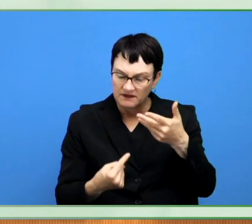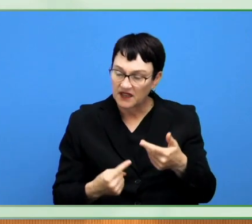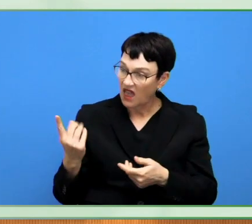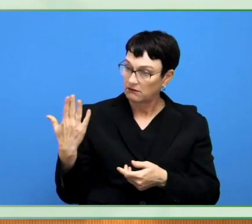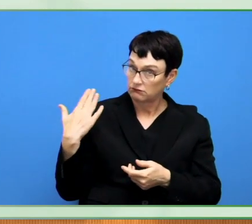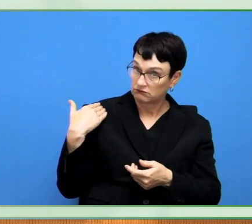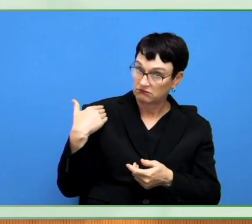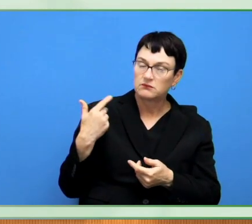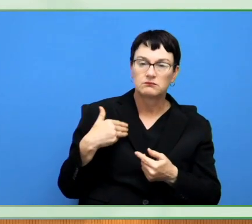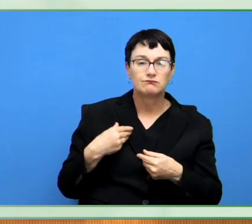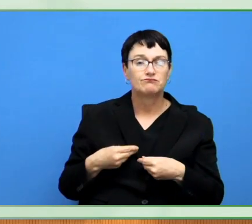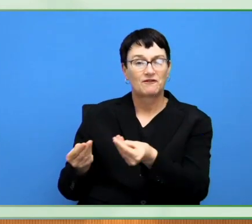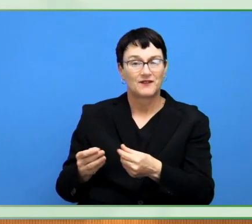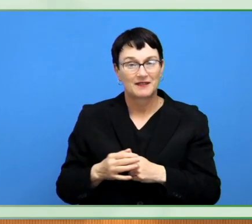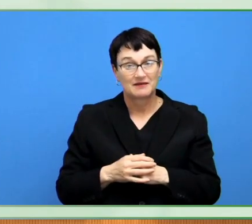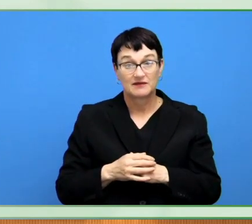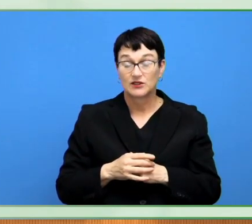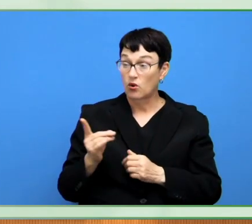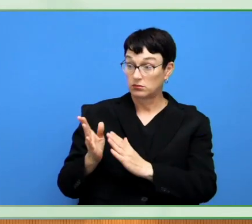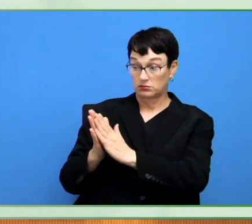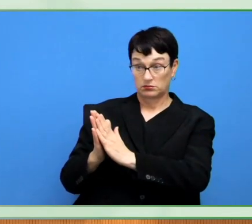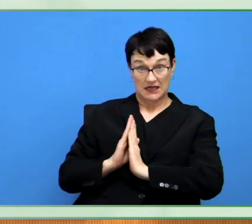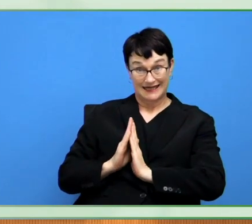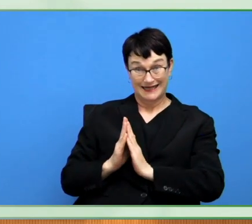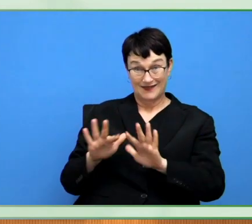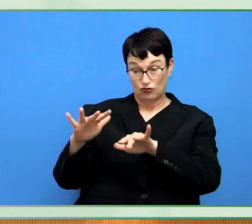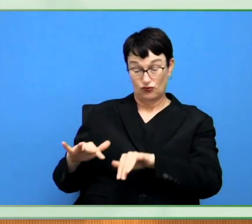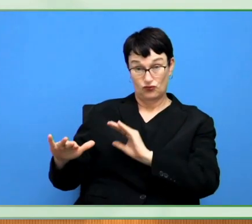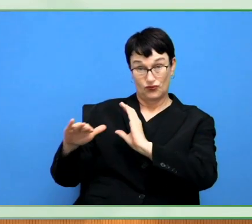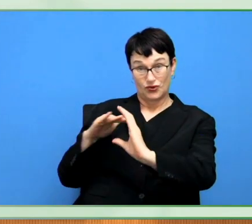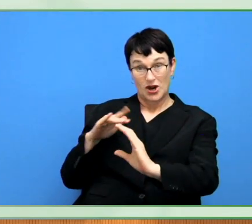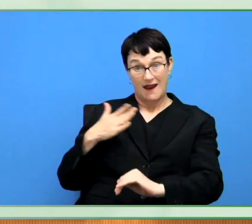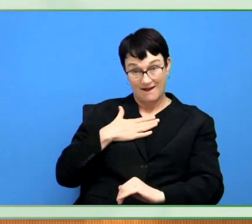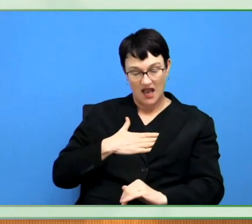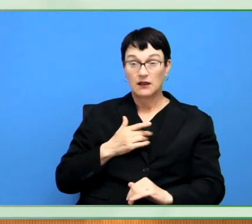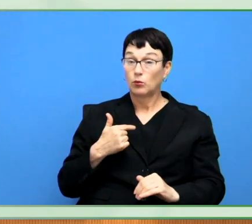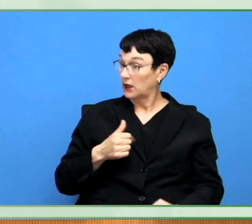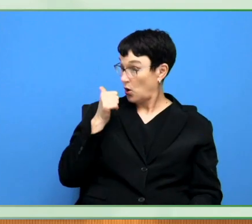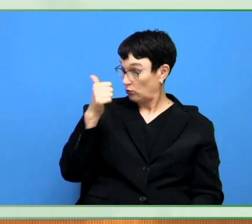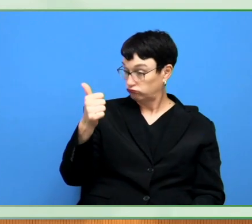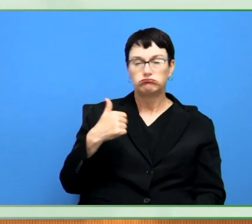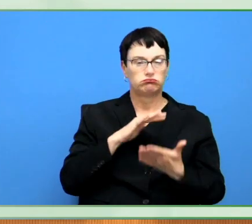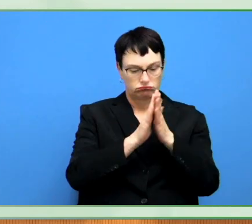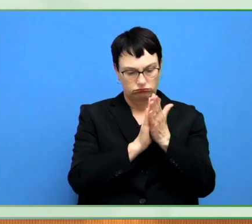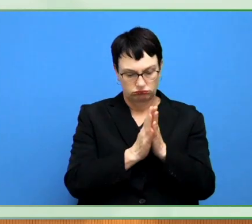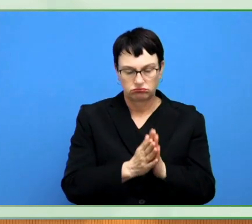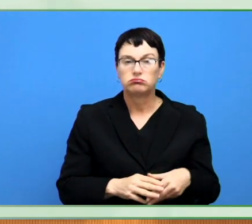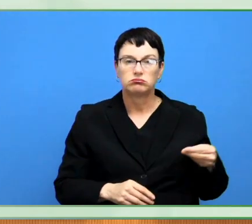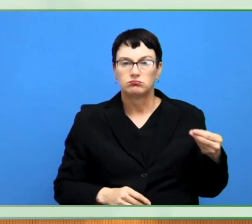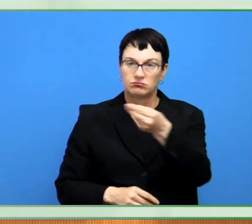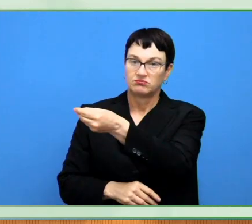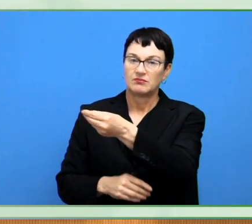Once we receive a request, we package it up and send it out. Our partners range from large